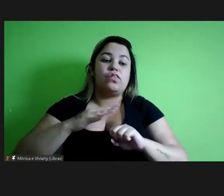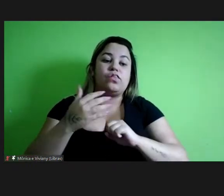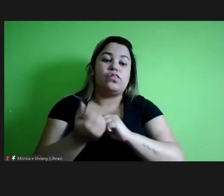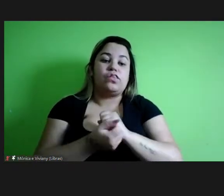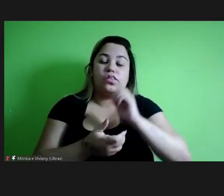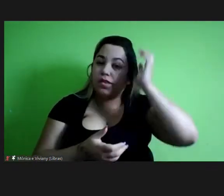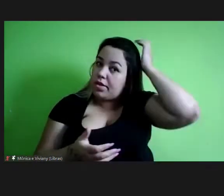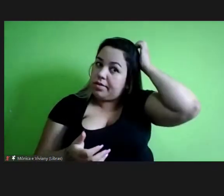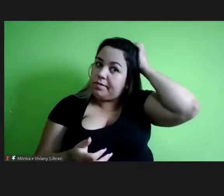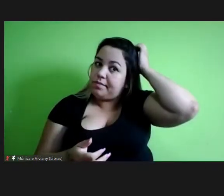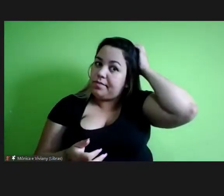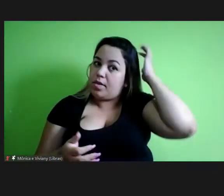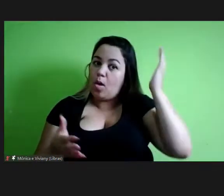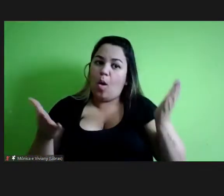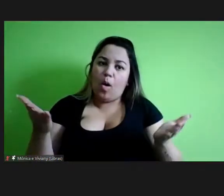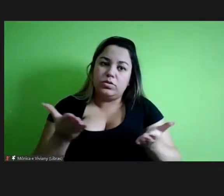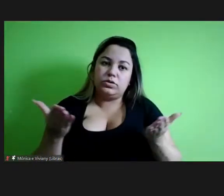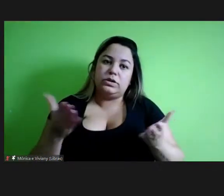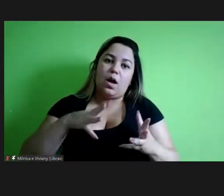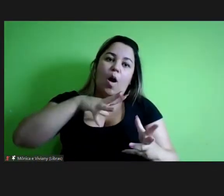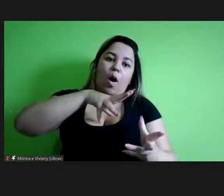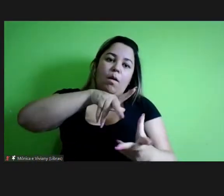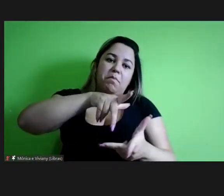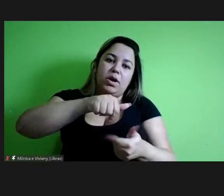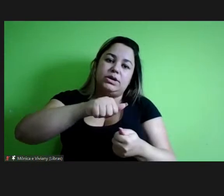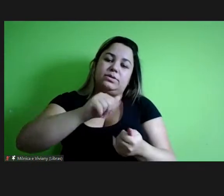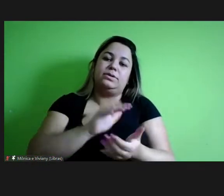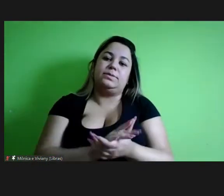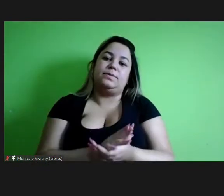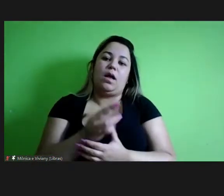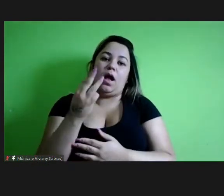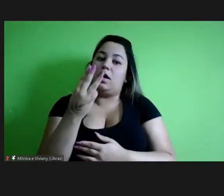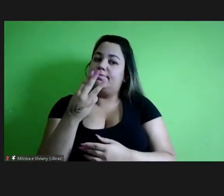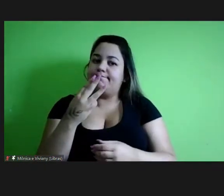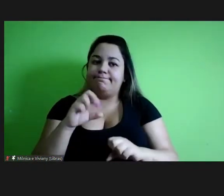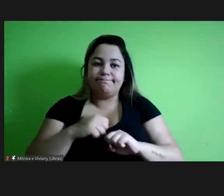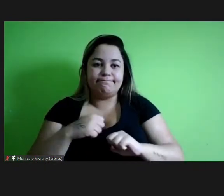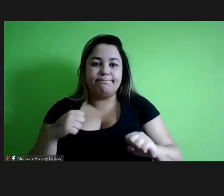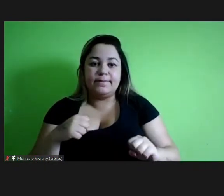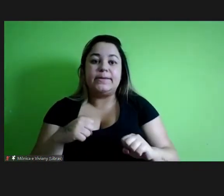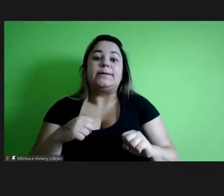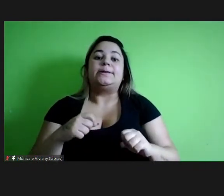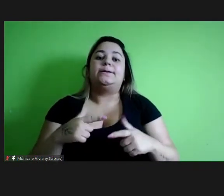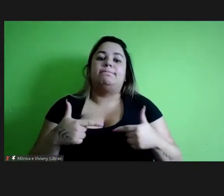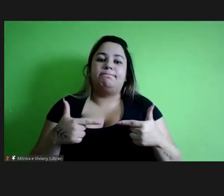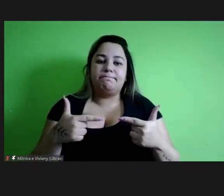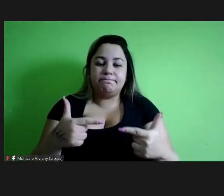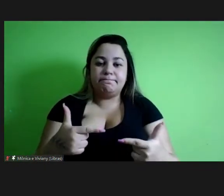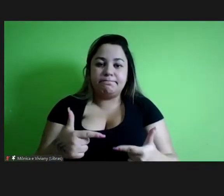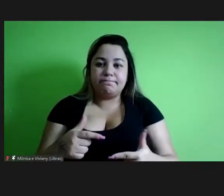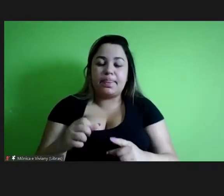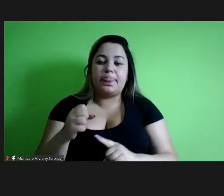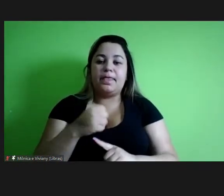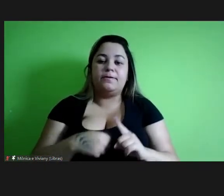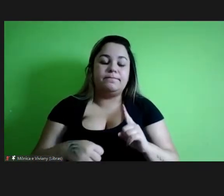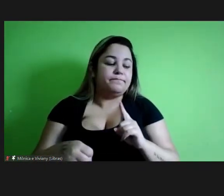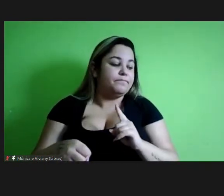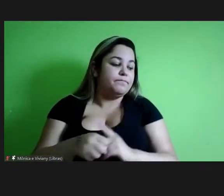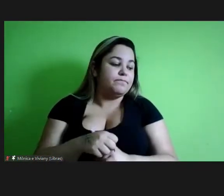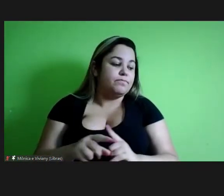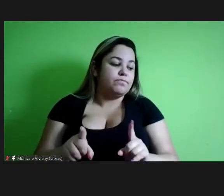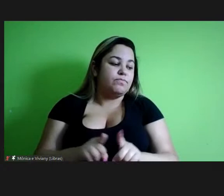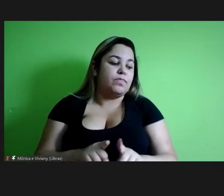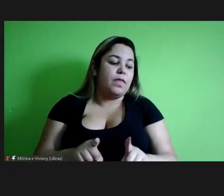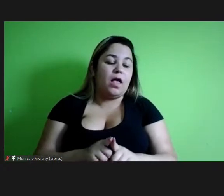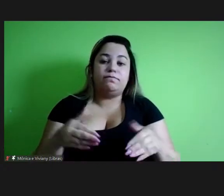the SIDME? And nowadays we have two main challenges. Que é a questão da desnutrição e da